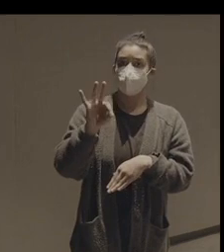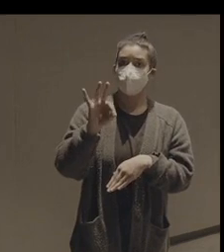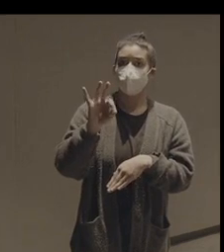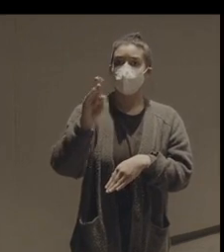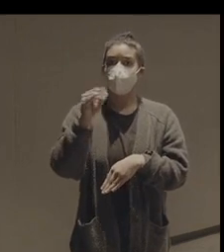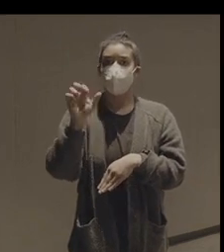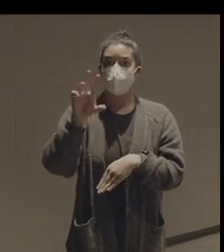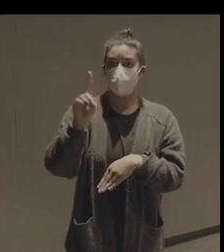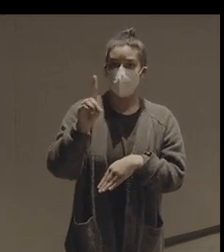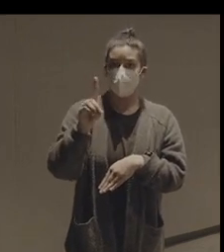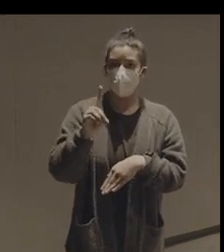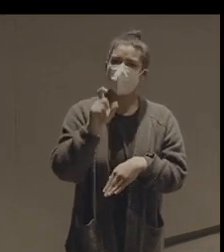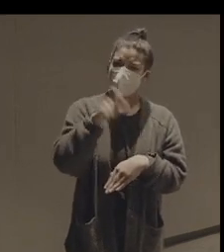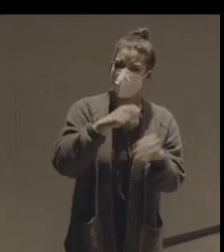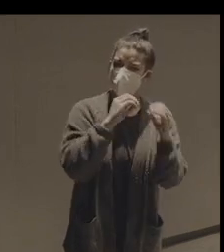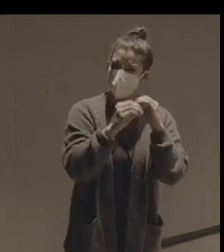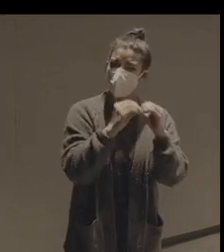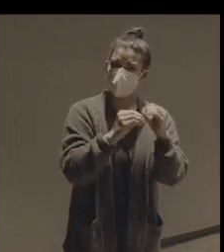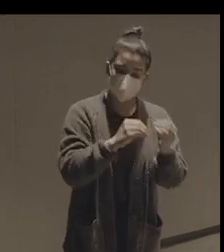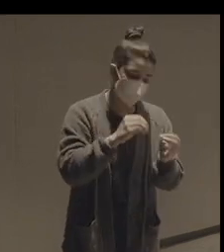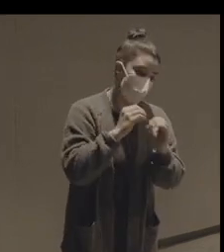resin for a couple of decades,